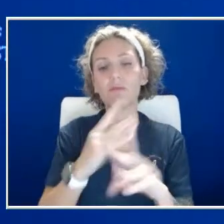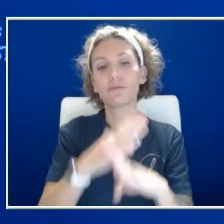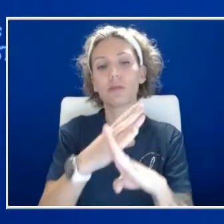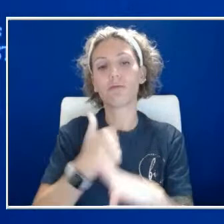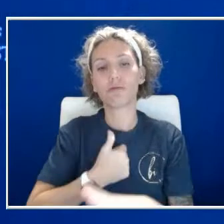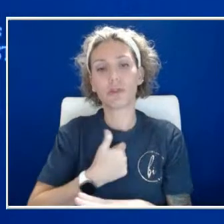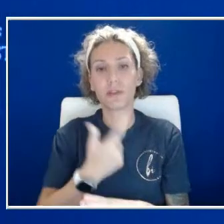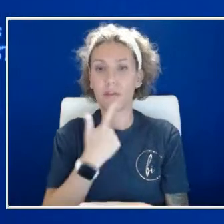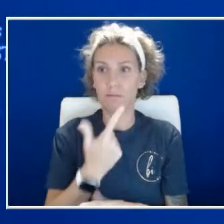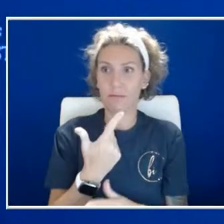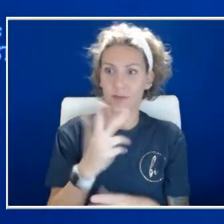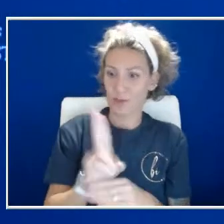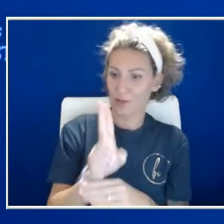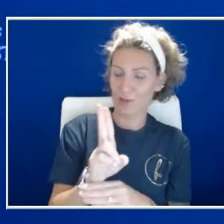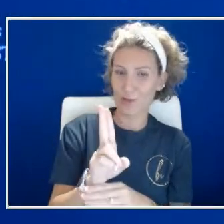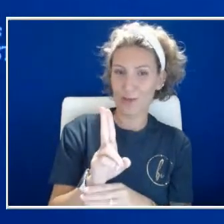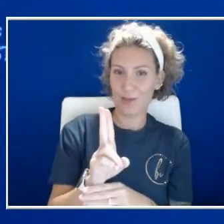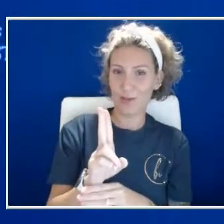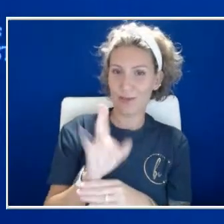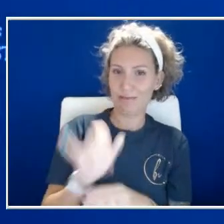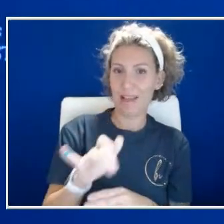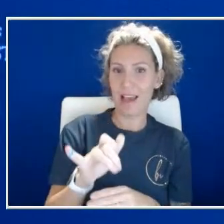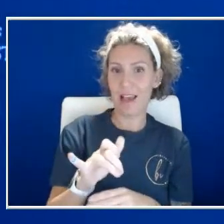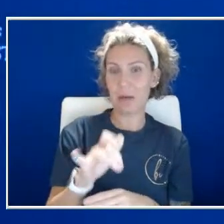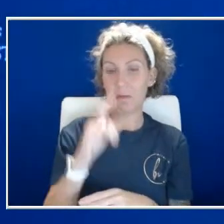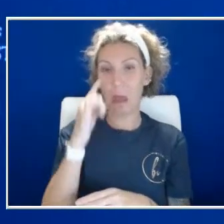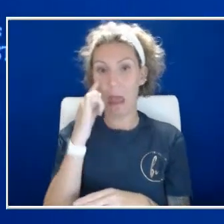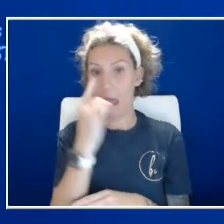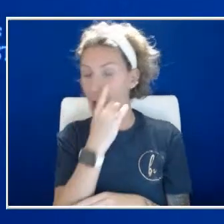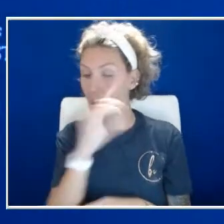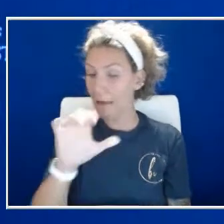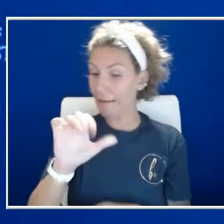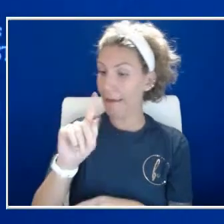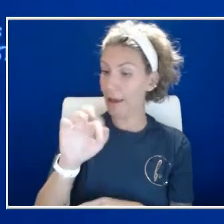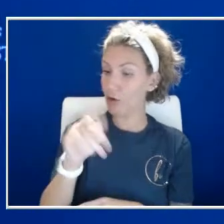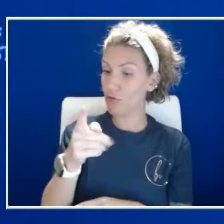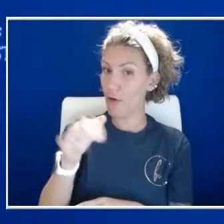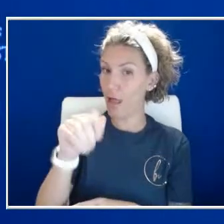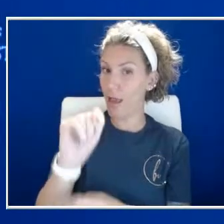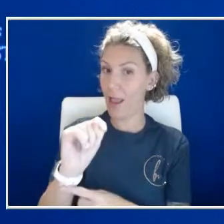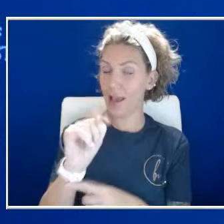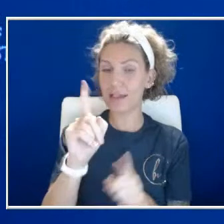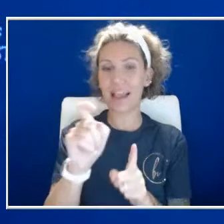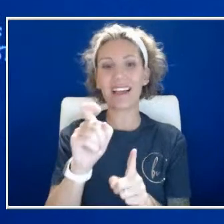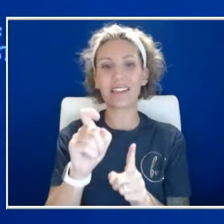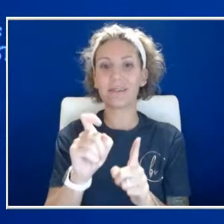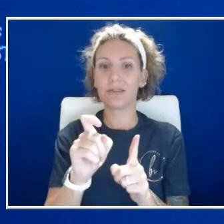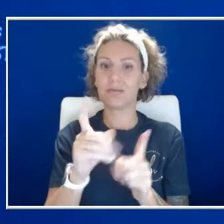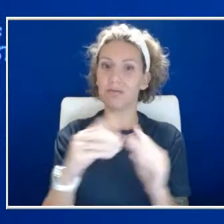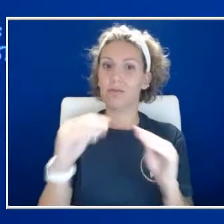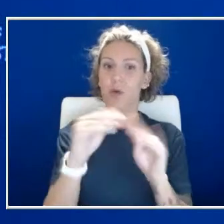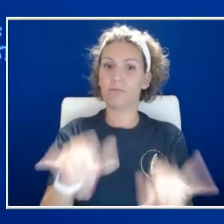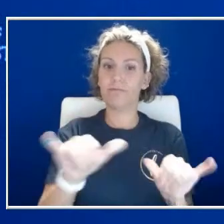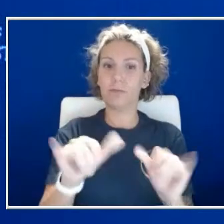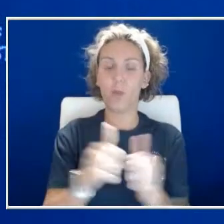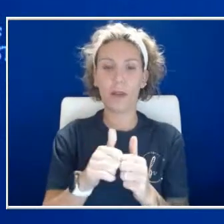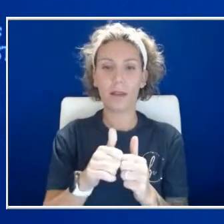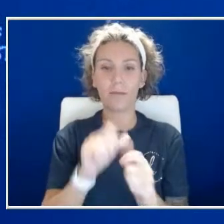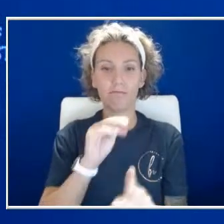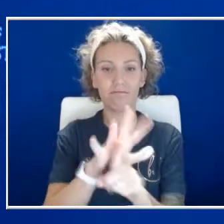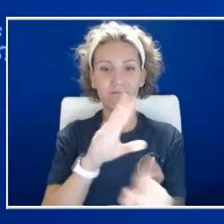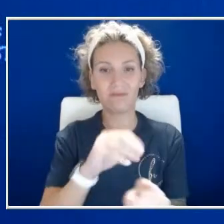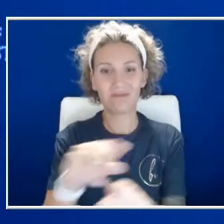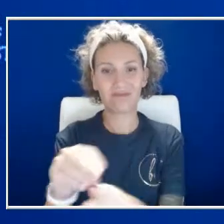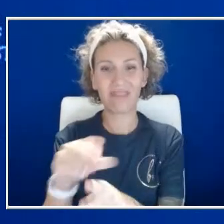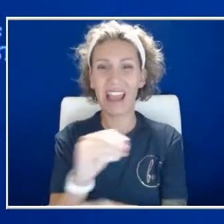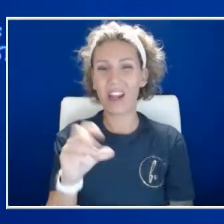day. Cataracts in your eyes, those are accelerated in people that are exposed to radiation. And then orthopedic injuries,